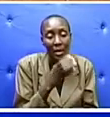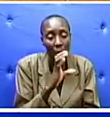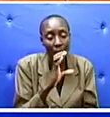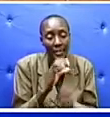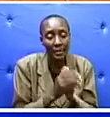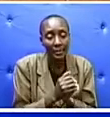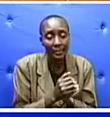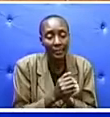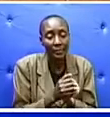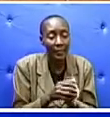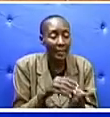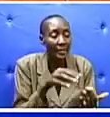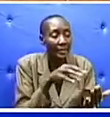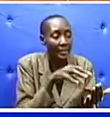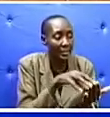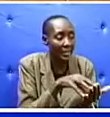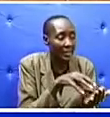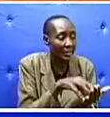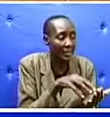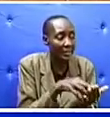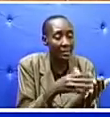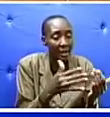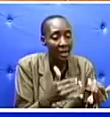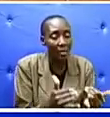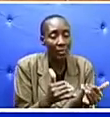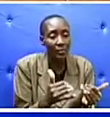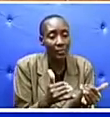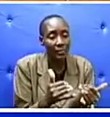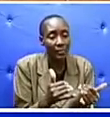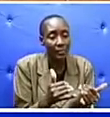So it's a scenario whereby it's really